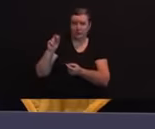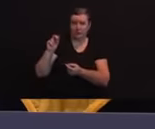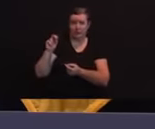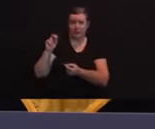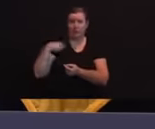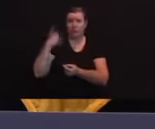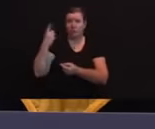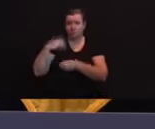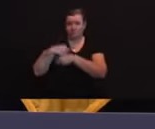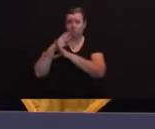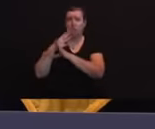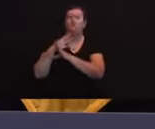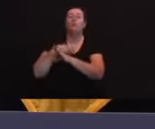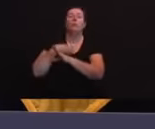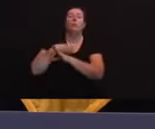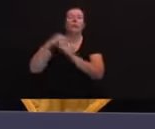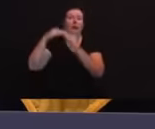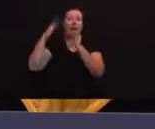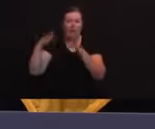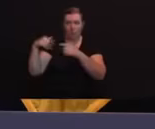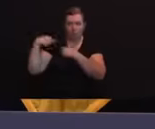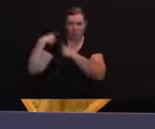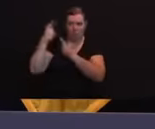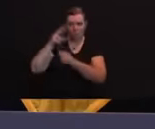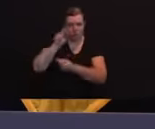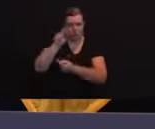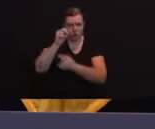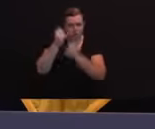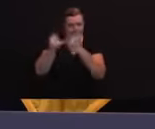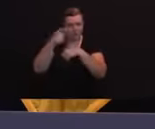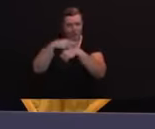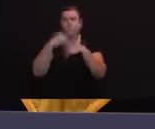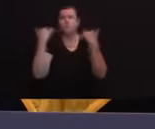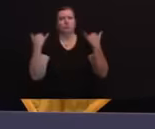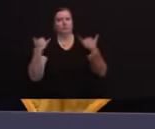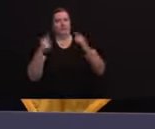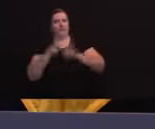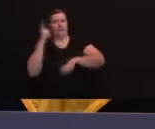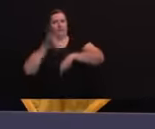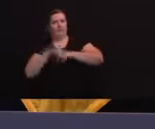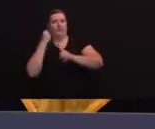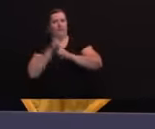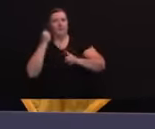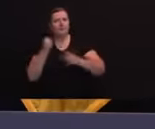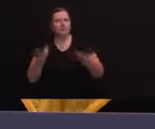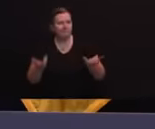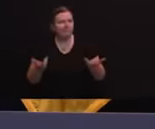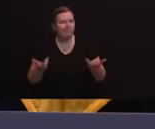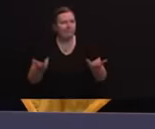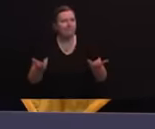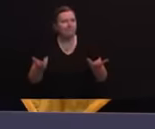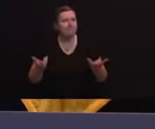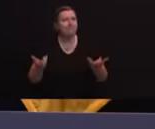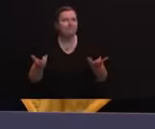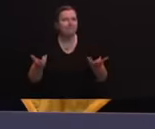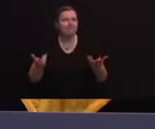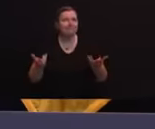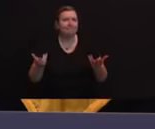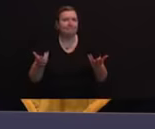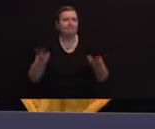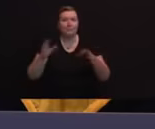will be the first since the election, I think, hosted by Vice President Pence. My guess it'll be a